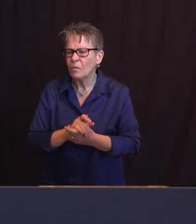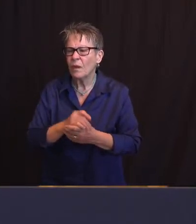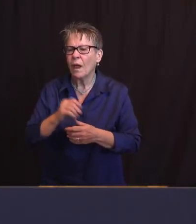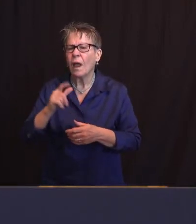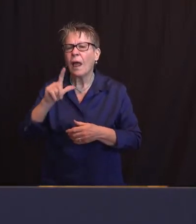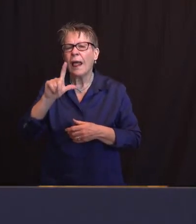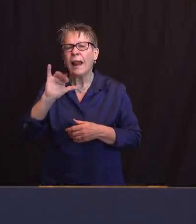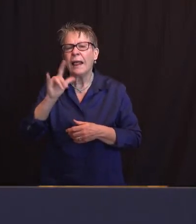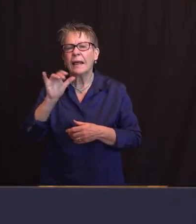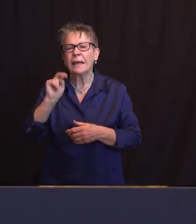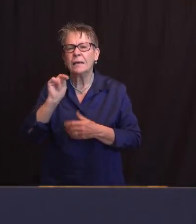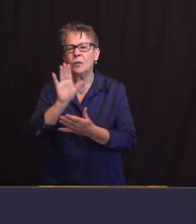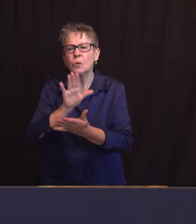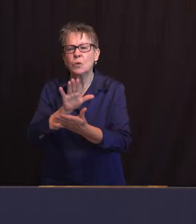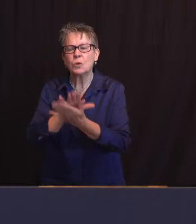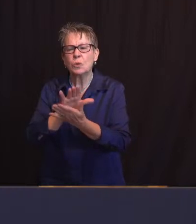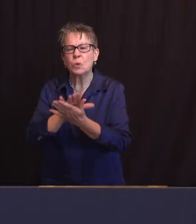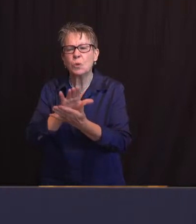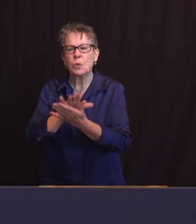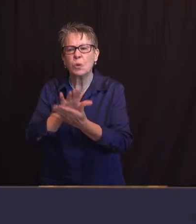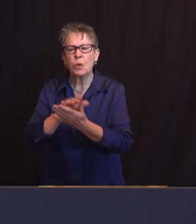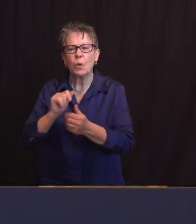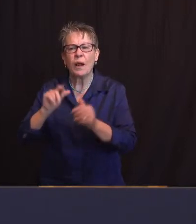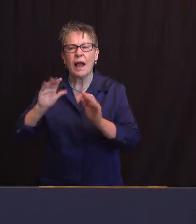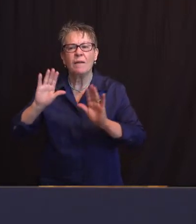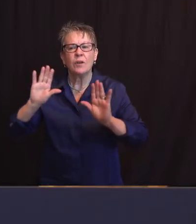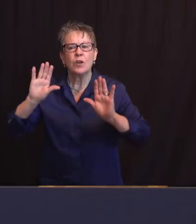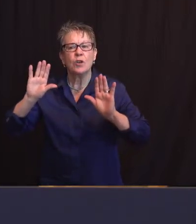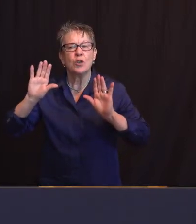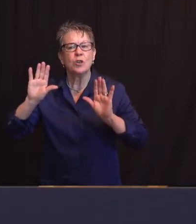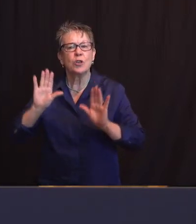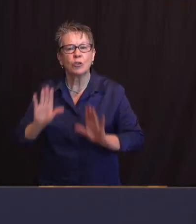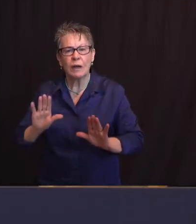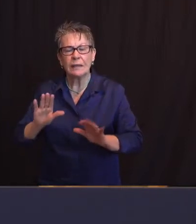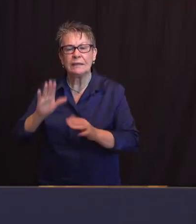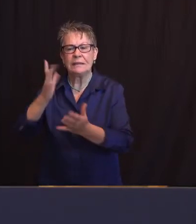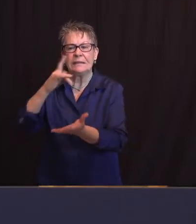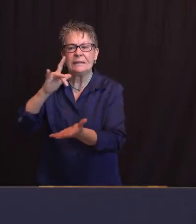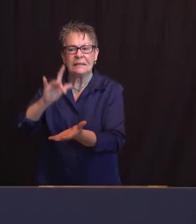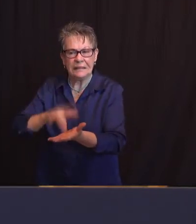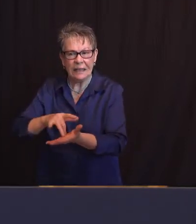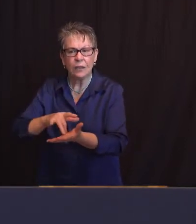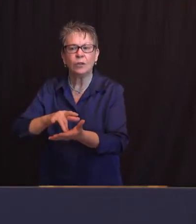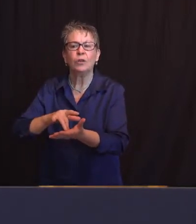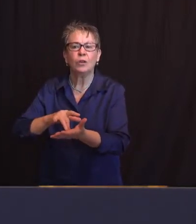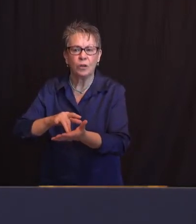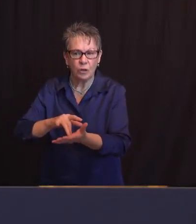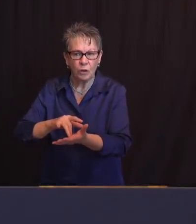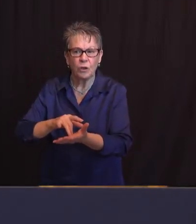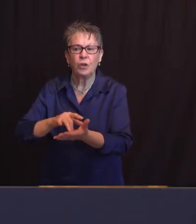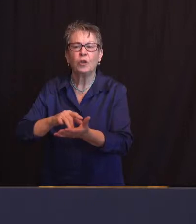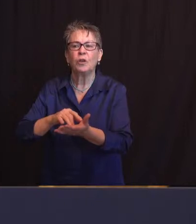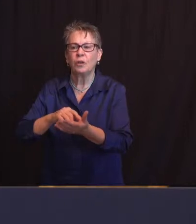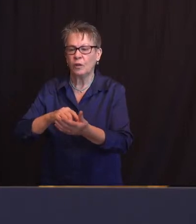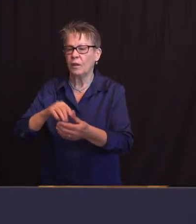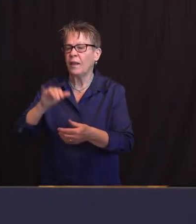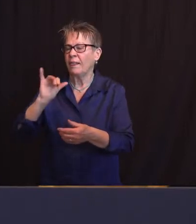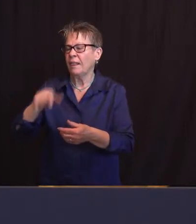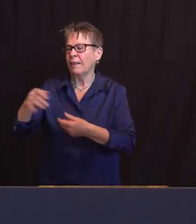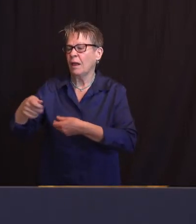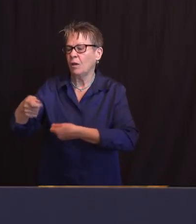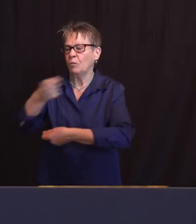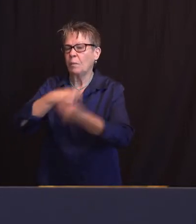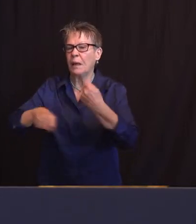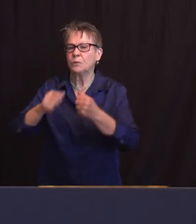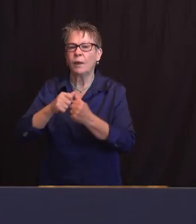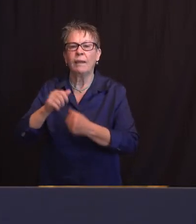have world-class cancer centers and great schools, and so far as a state we've done pretty well. Paramel on the April 20, by the way, the announcement I made